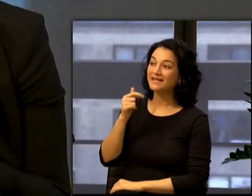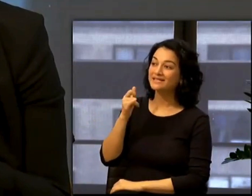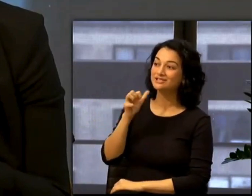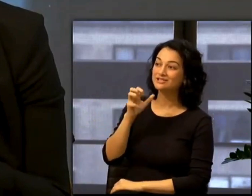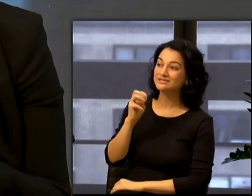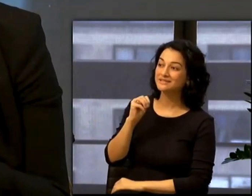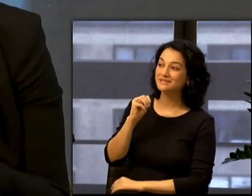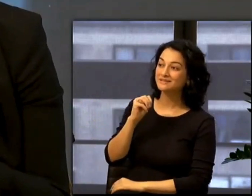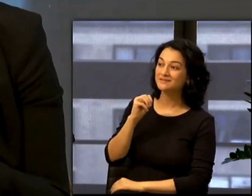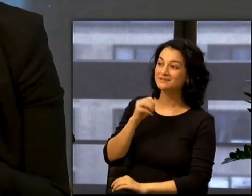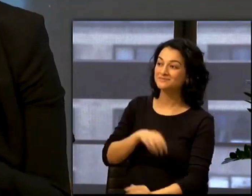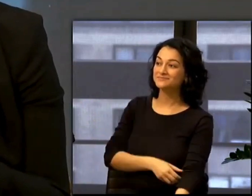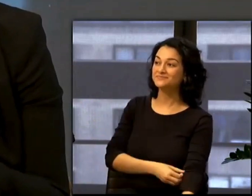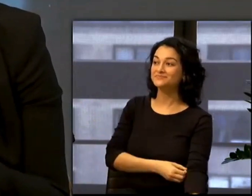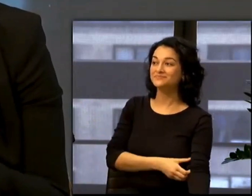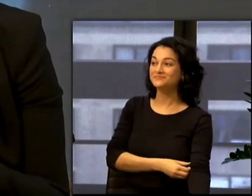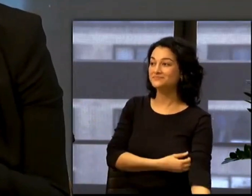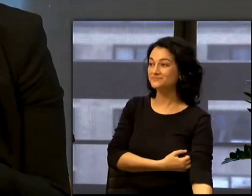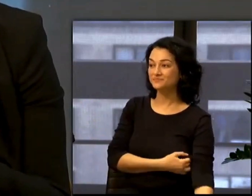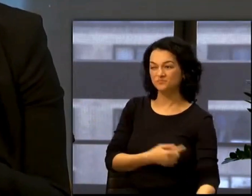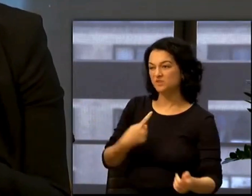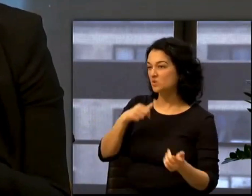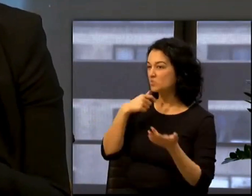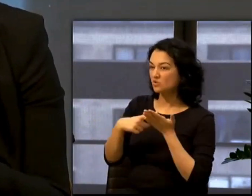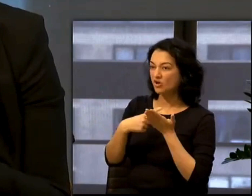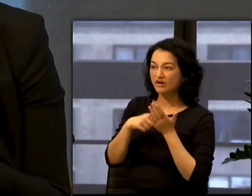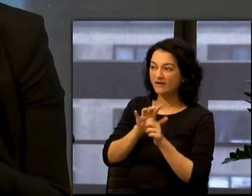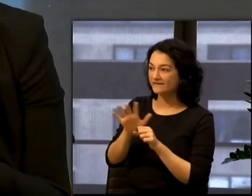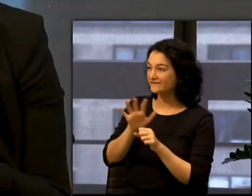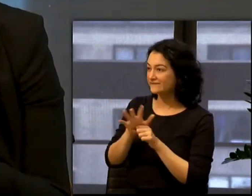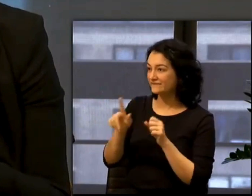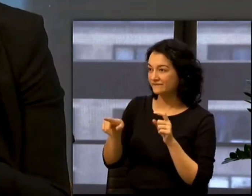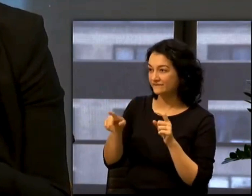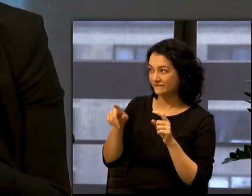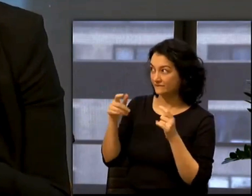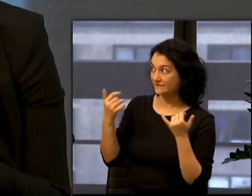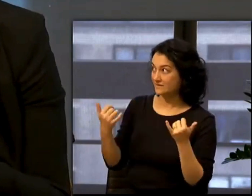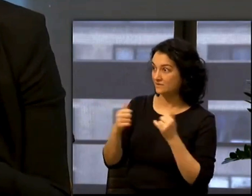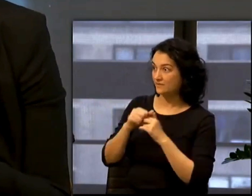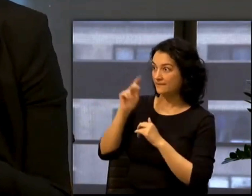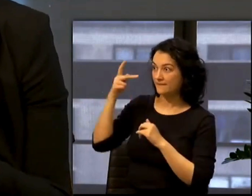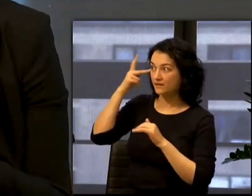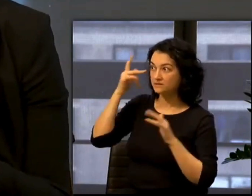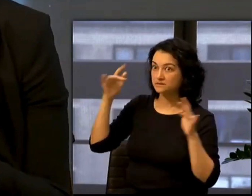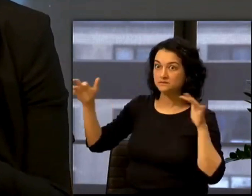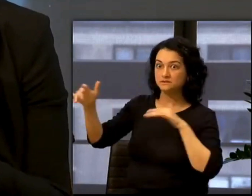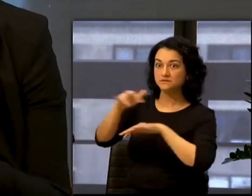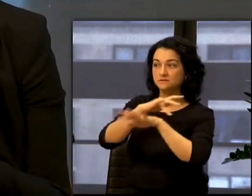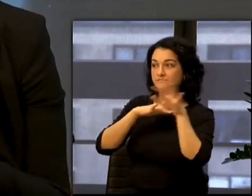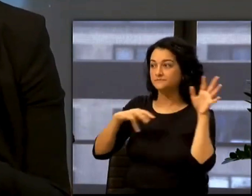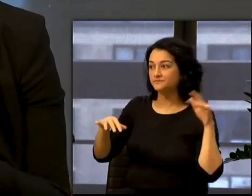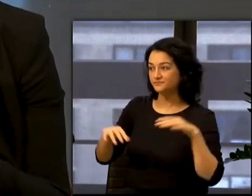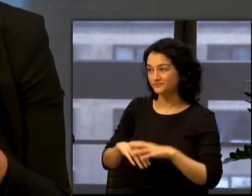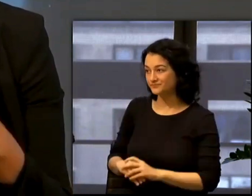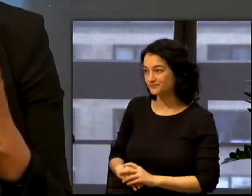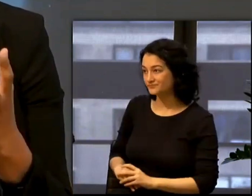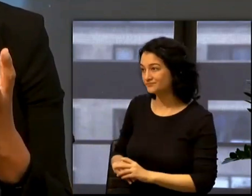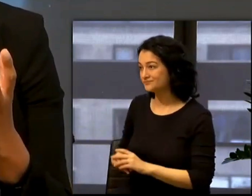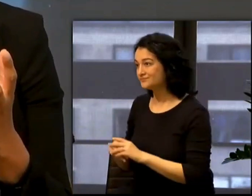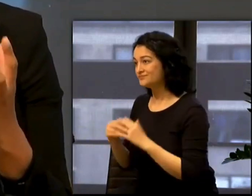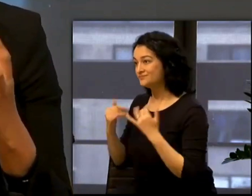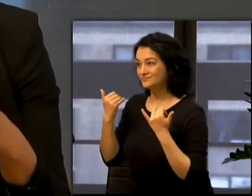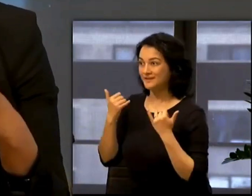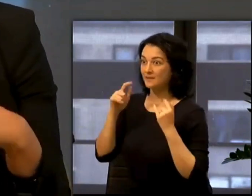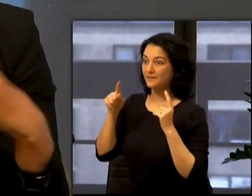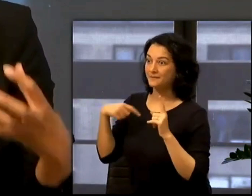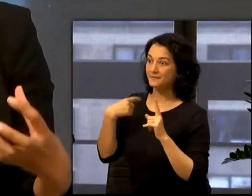It's almost inescapable on across outlets and not even addressed, right? So I think that how we make